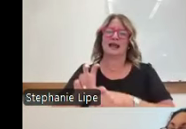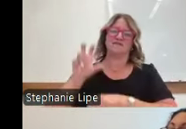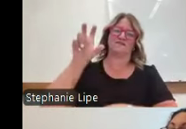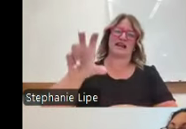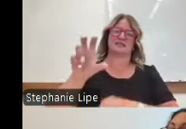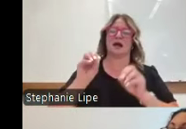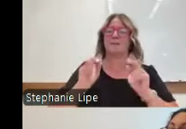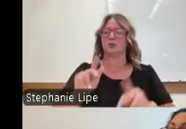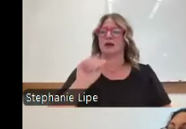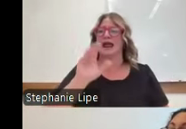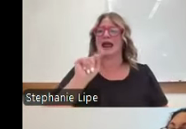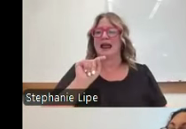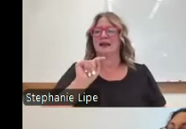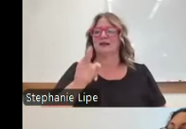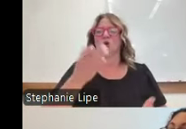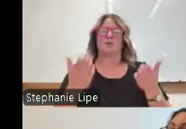and that's with the Workforce